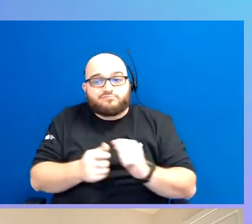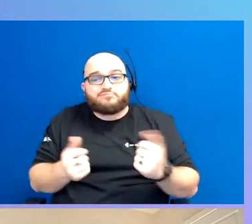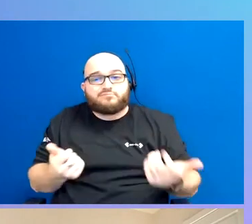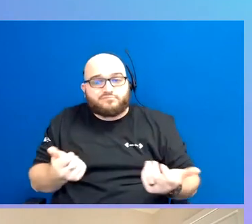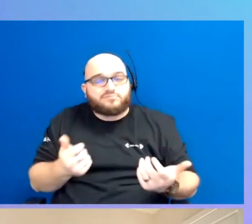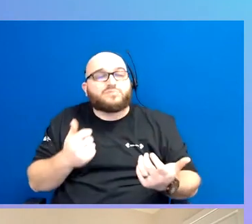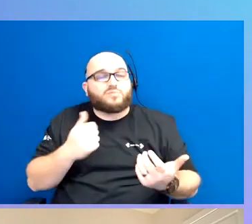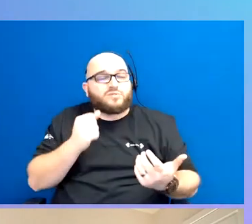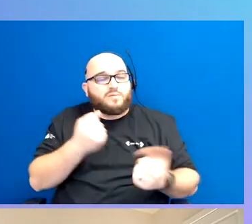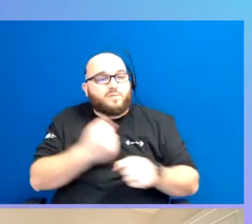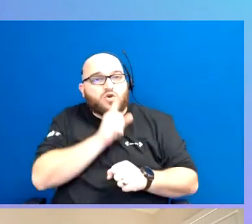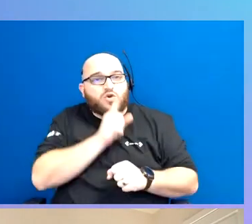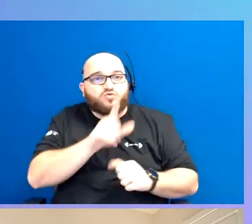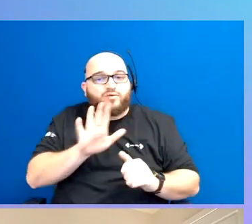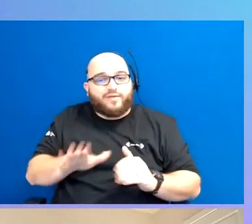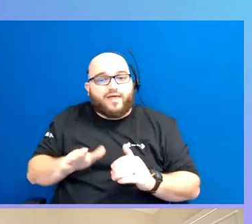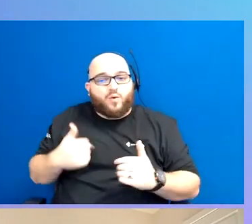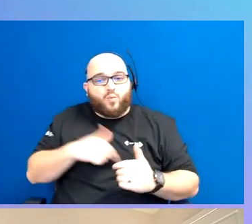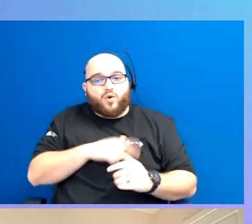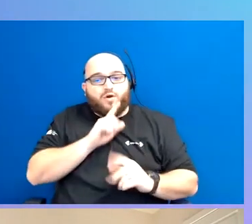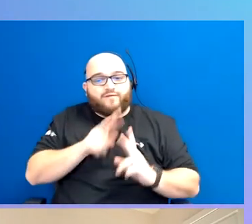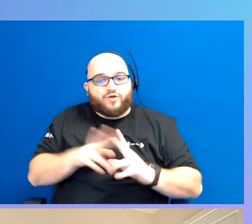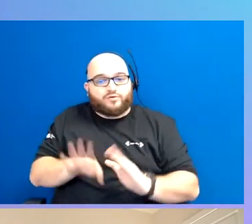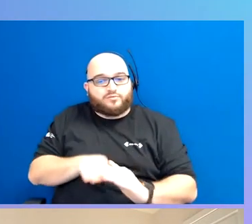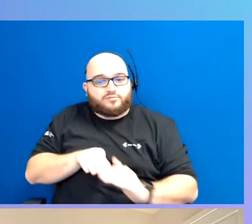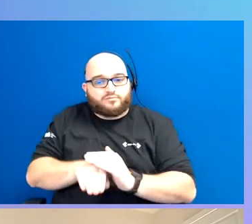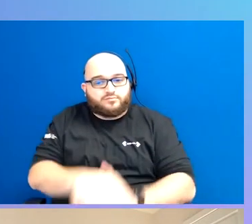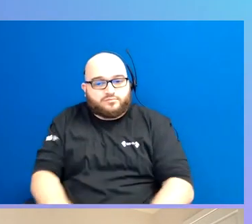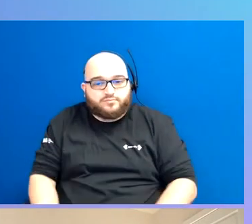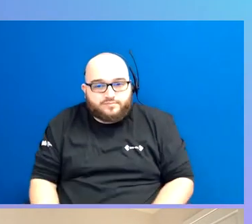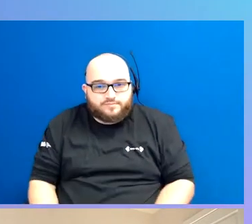the accessibility in today's day.